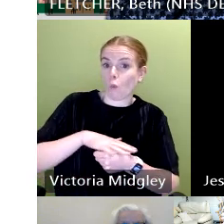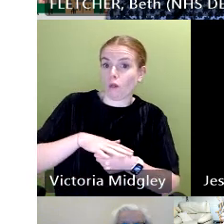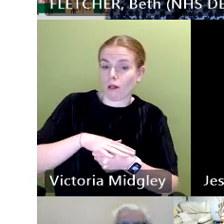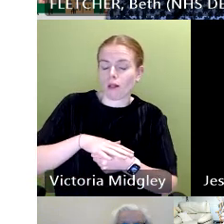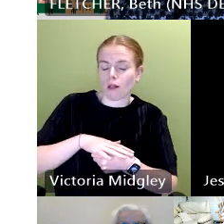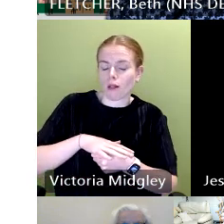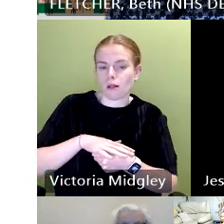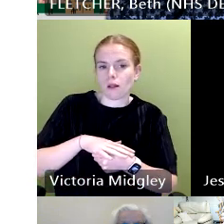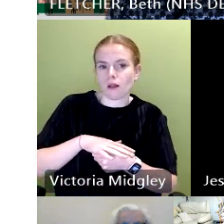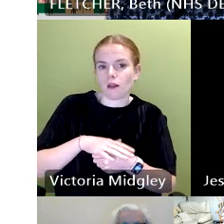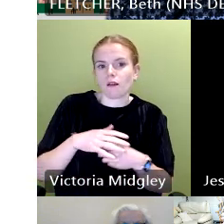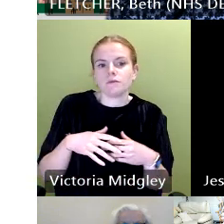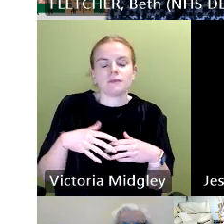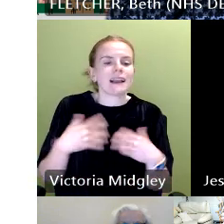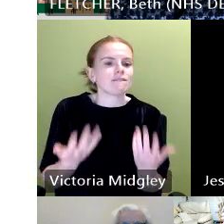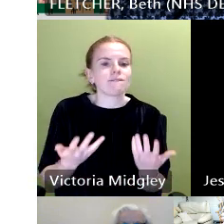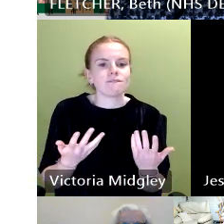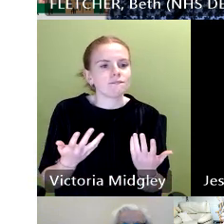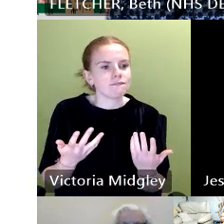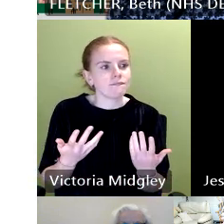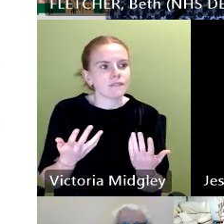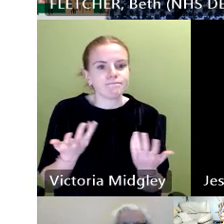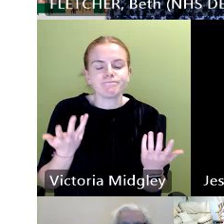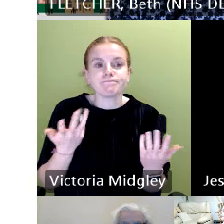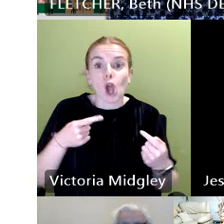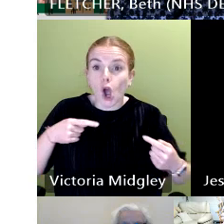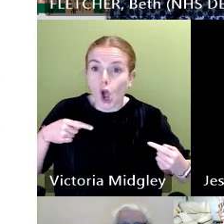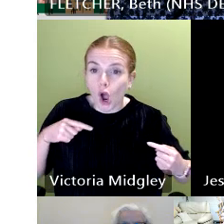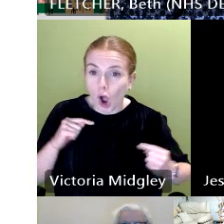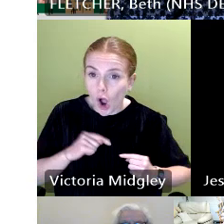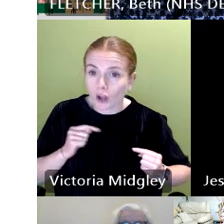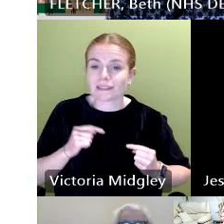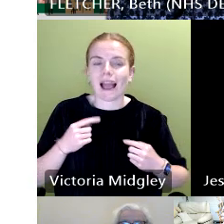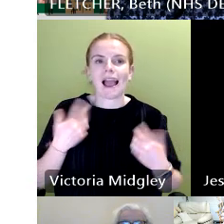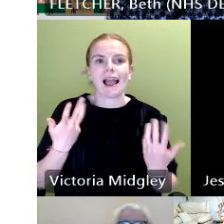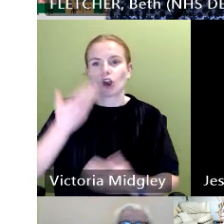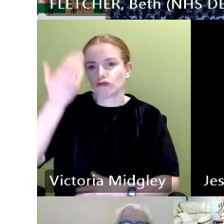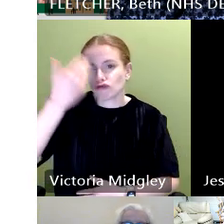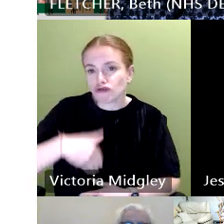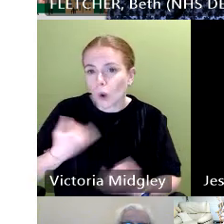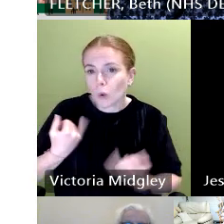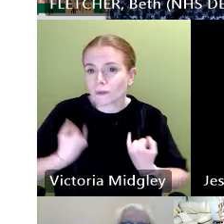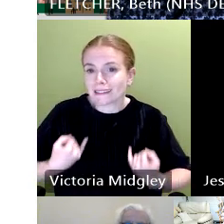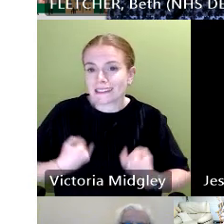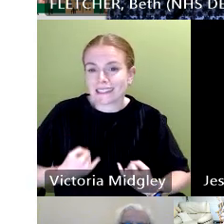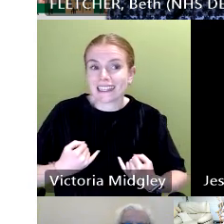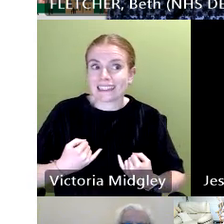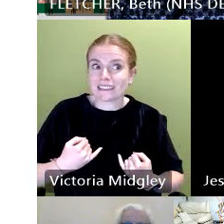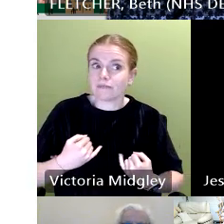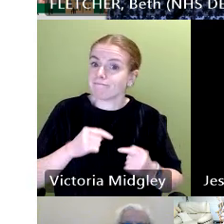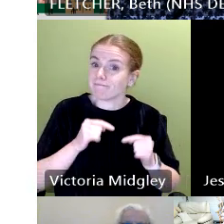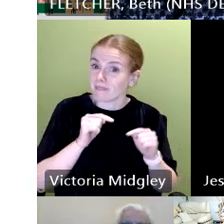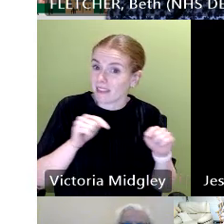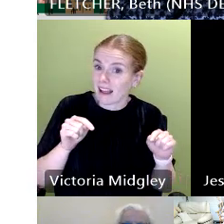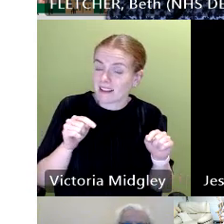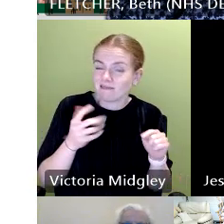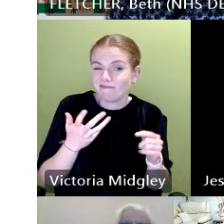to prevent heart attacks and stroke disease, which is sadly still a